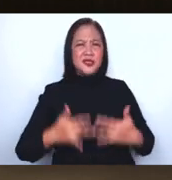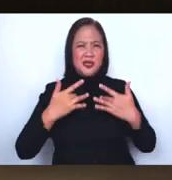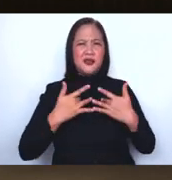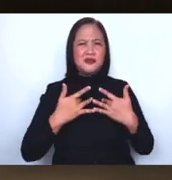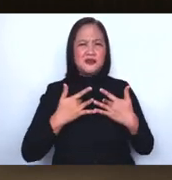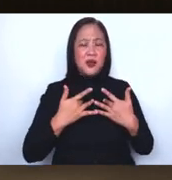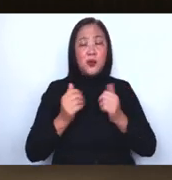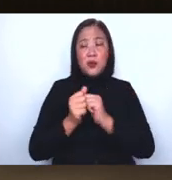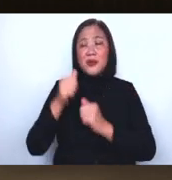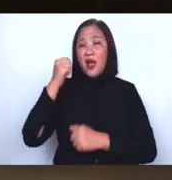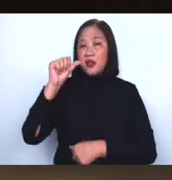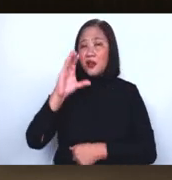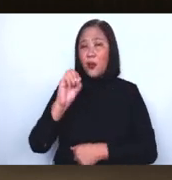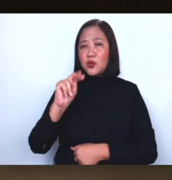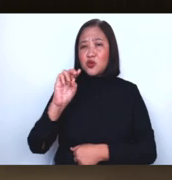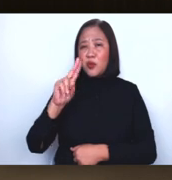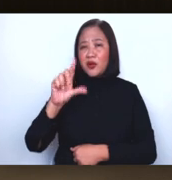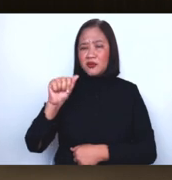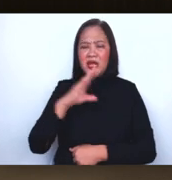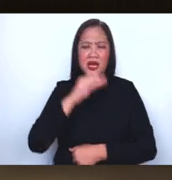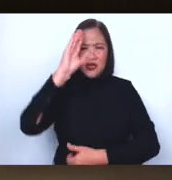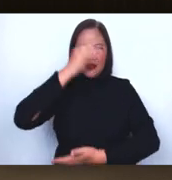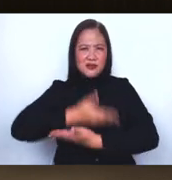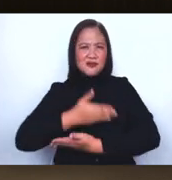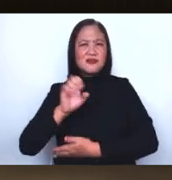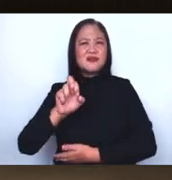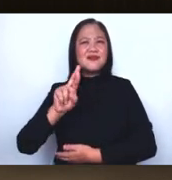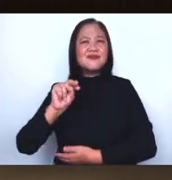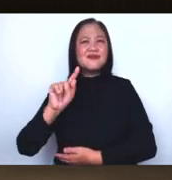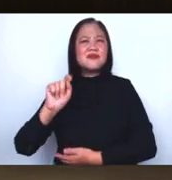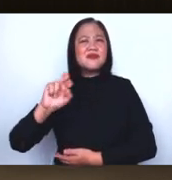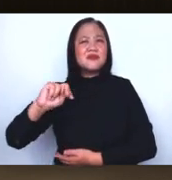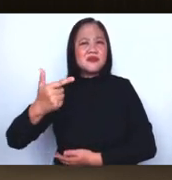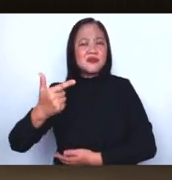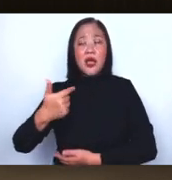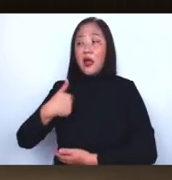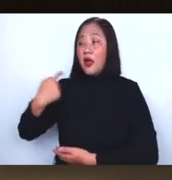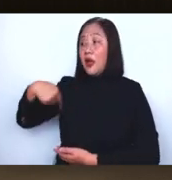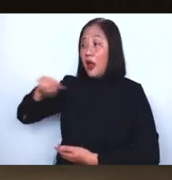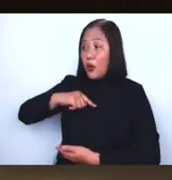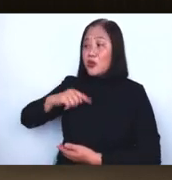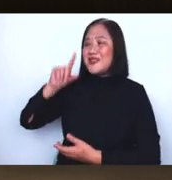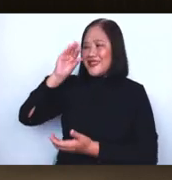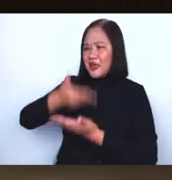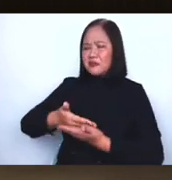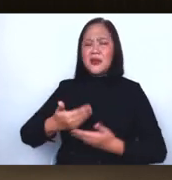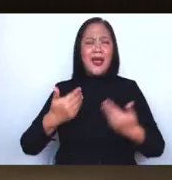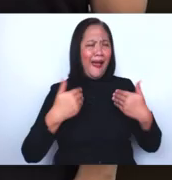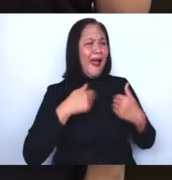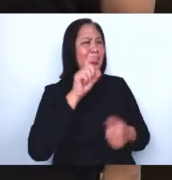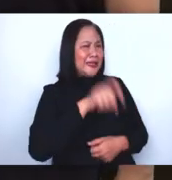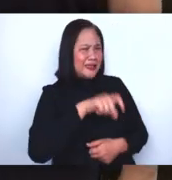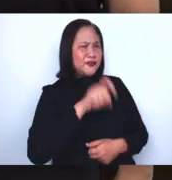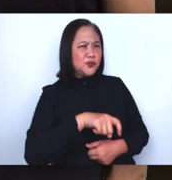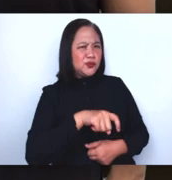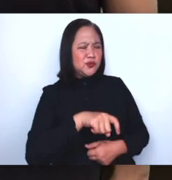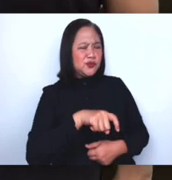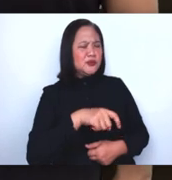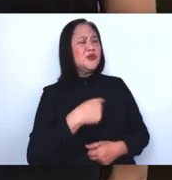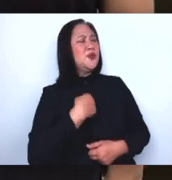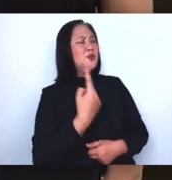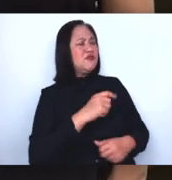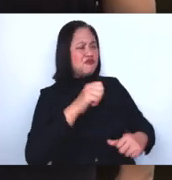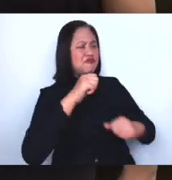alone with Consuelo and my son, Ernesting. Our son. I had to. It was